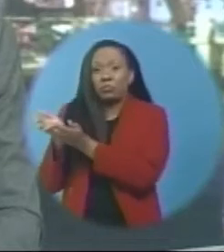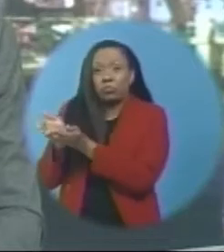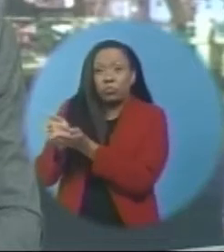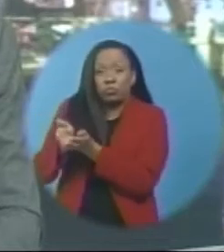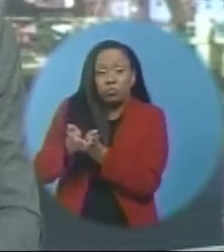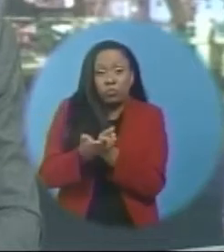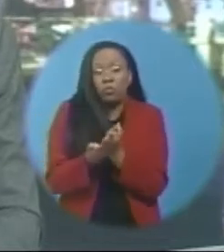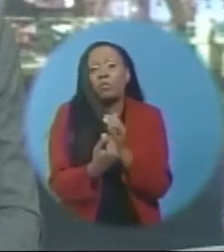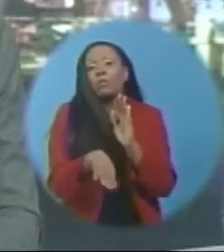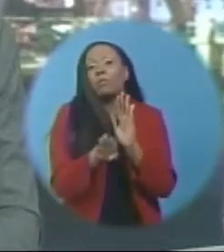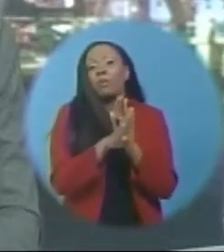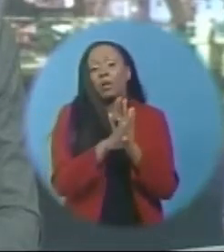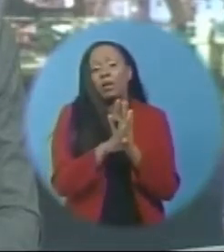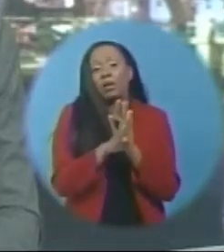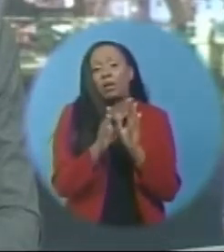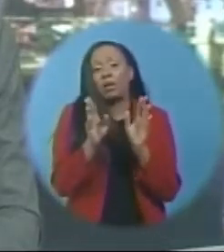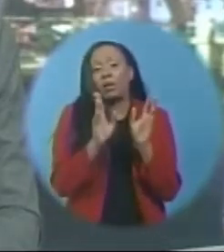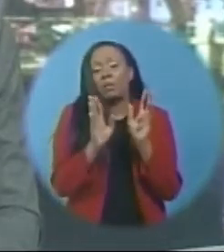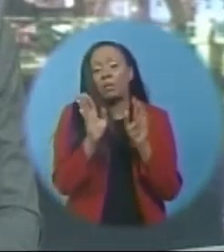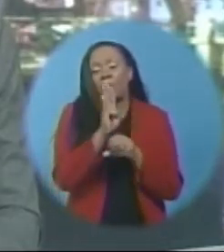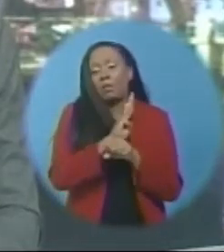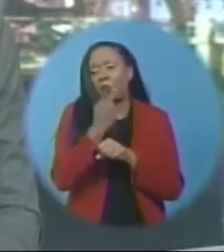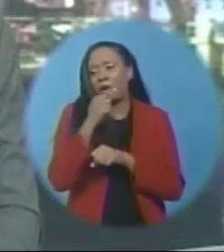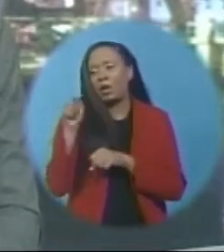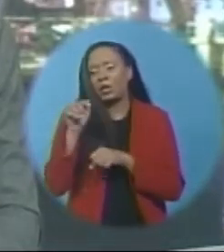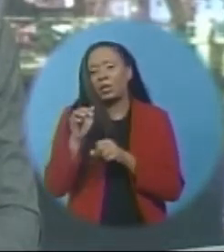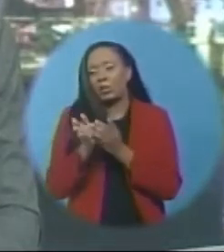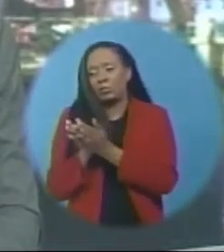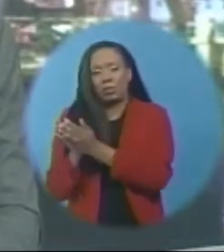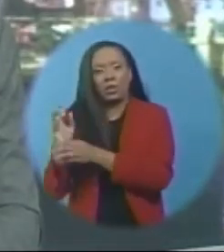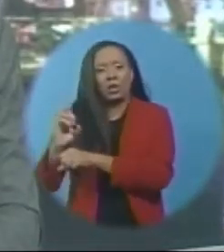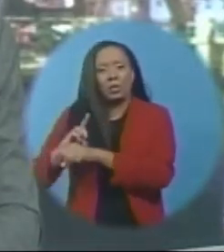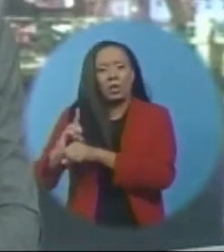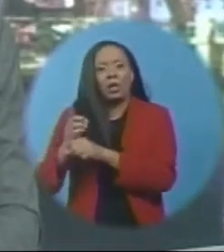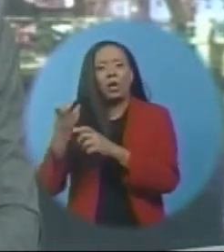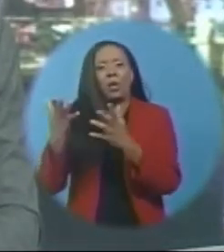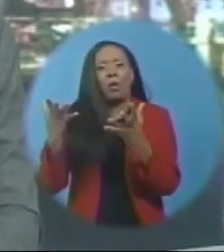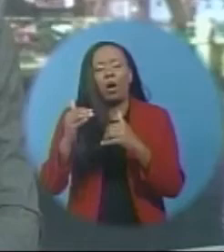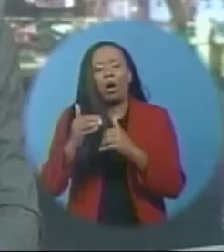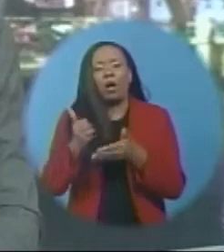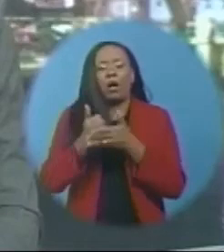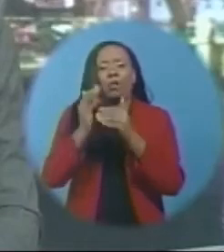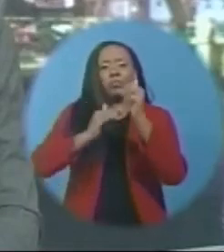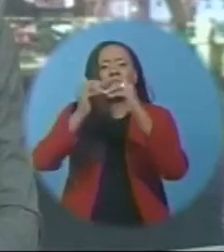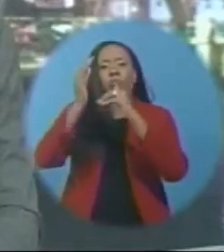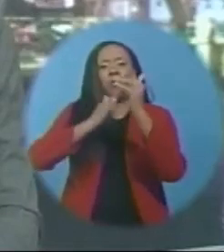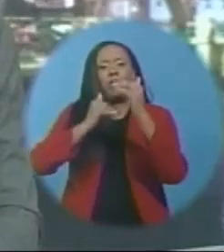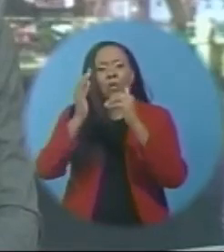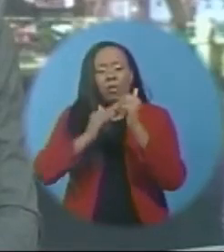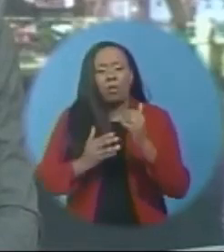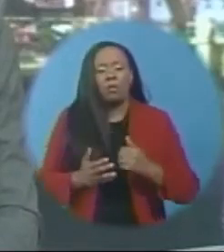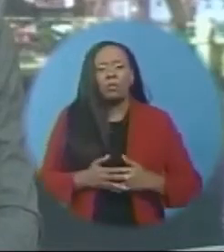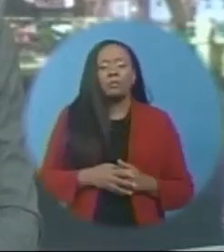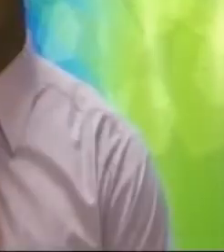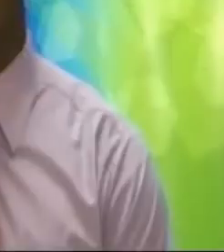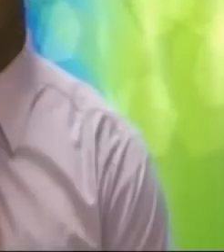firsthand and tried to check on some rebuilding work done in the aftermath of Tropical Storm Erica 2 years